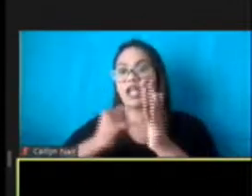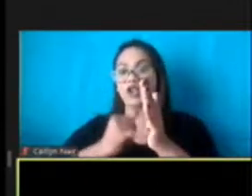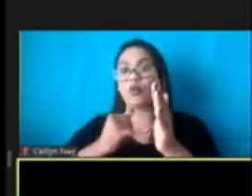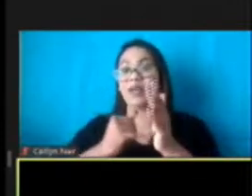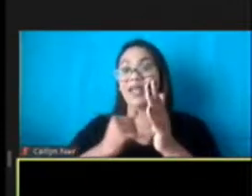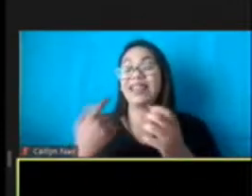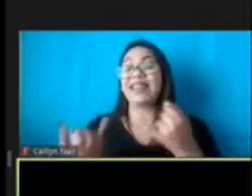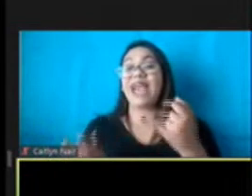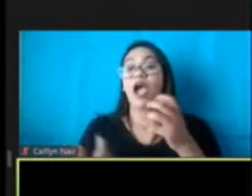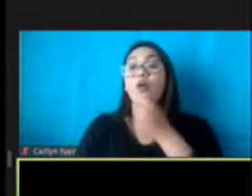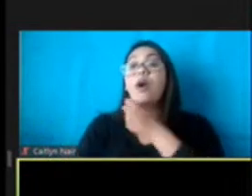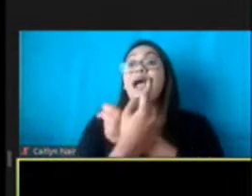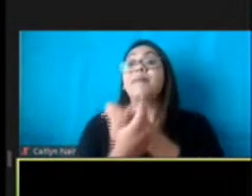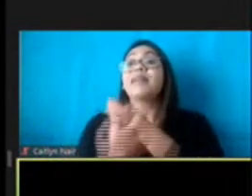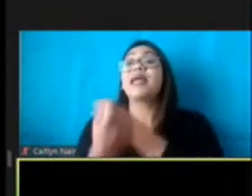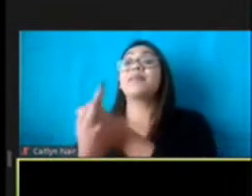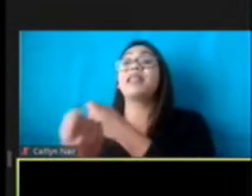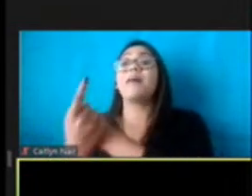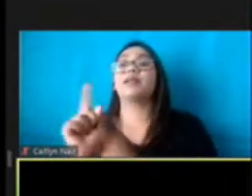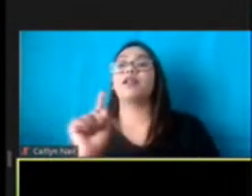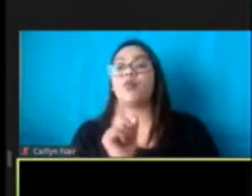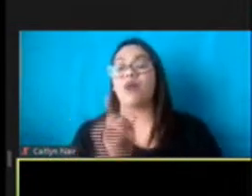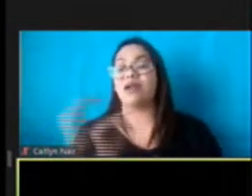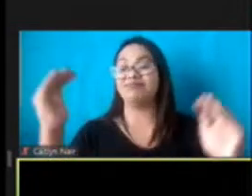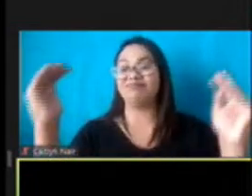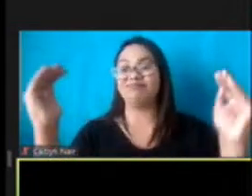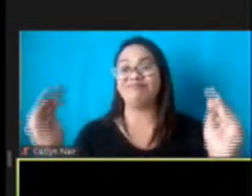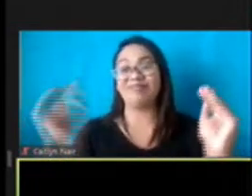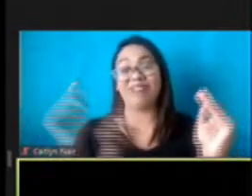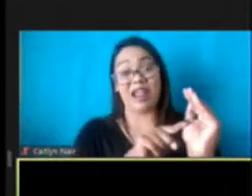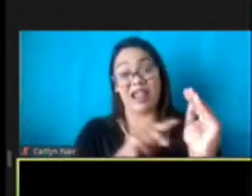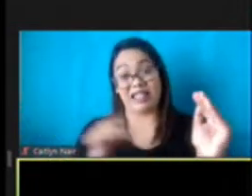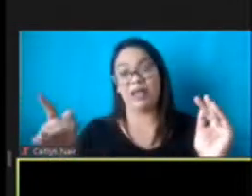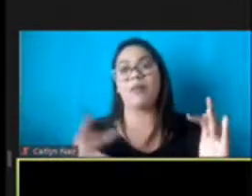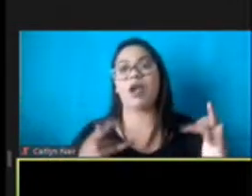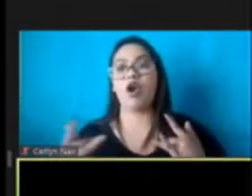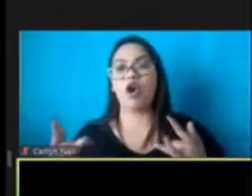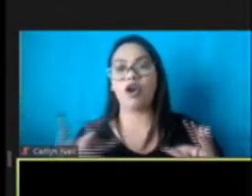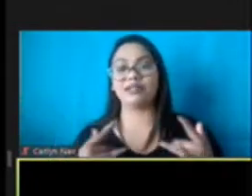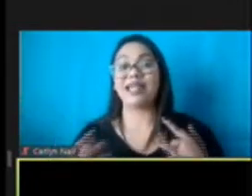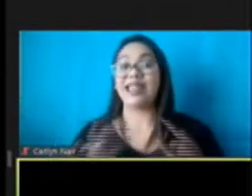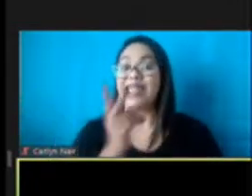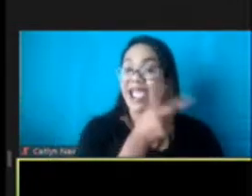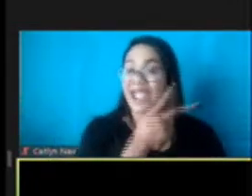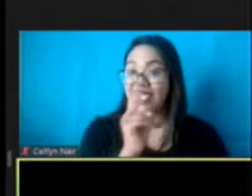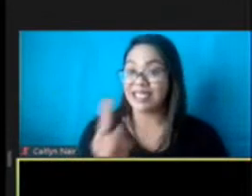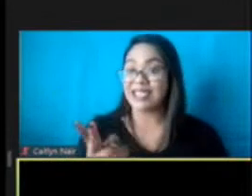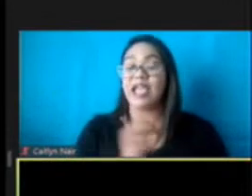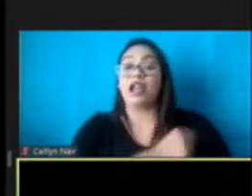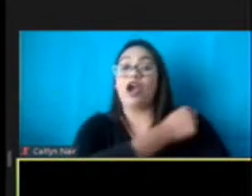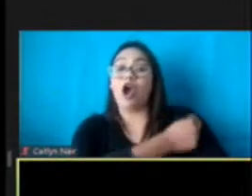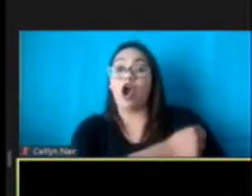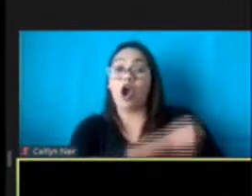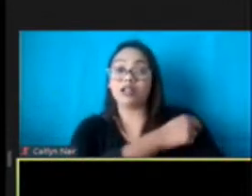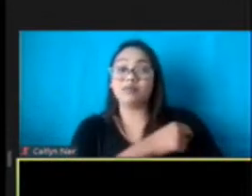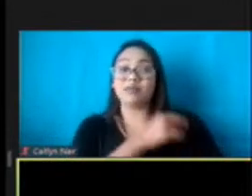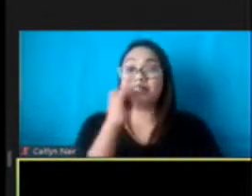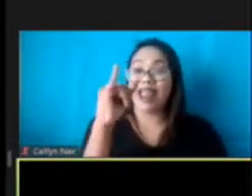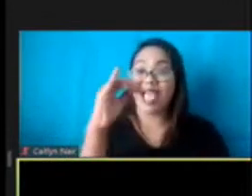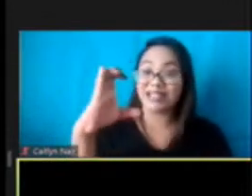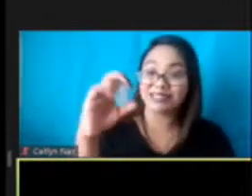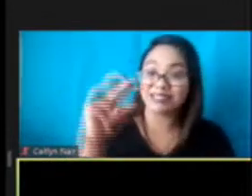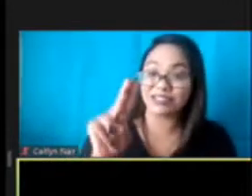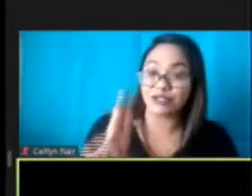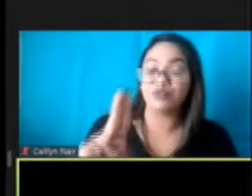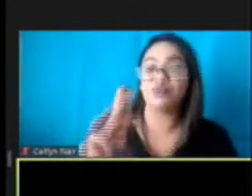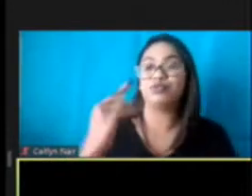the trauma and also the COVID-19 cases. Again, the hospitalizations and the ICU admissions,